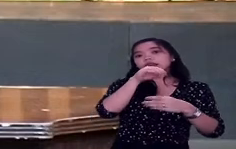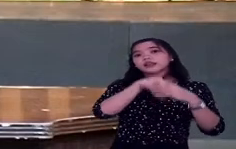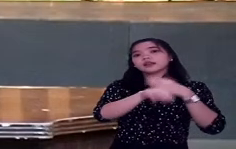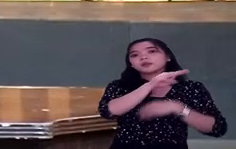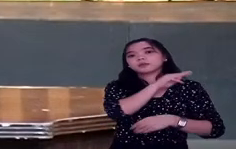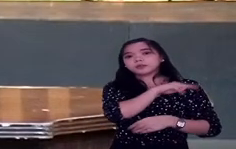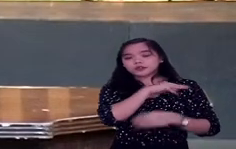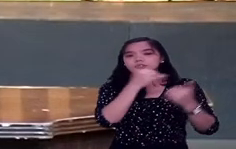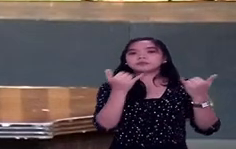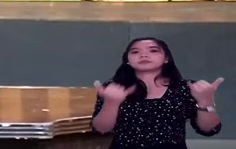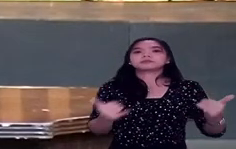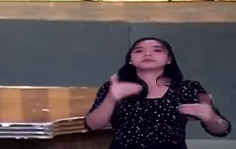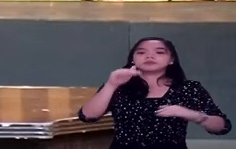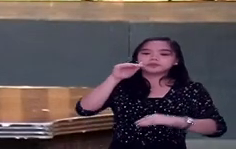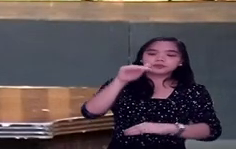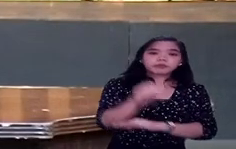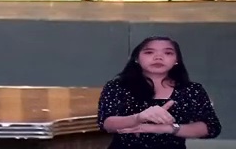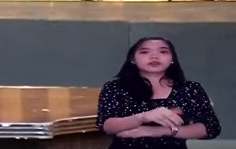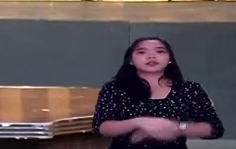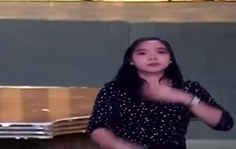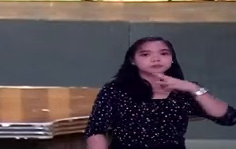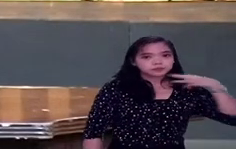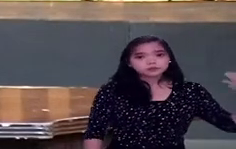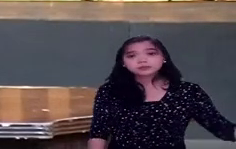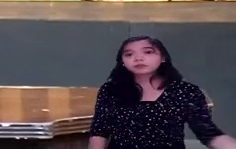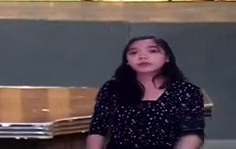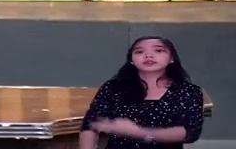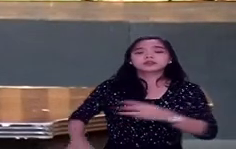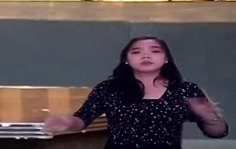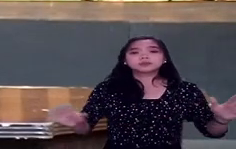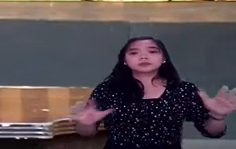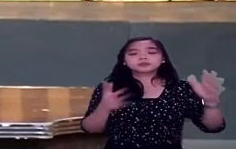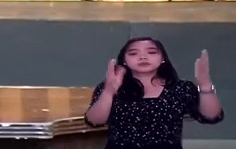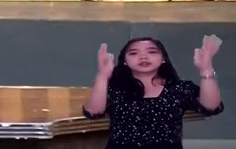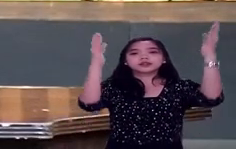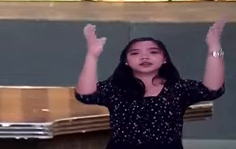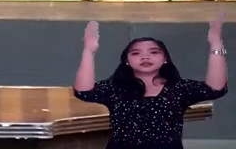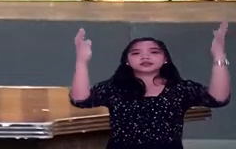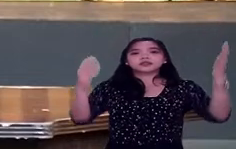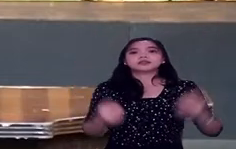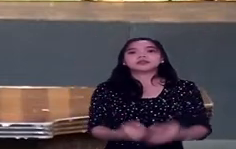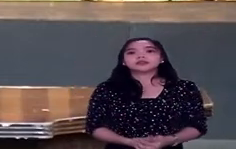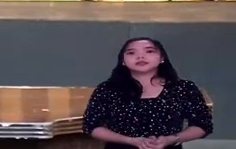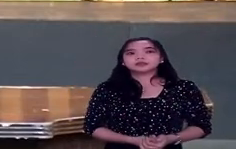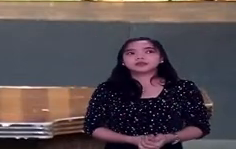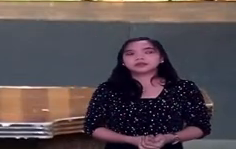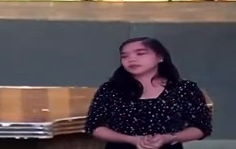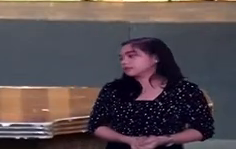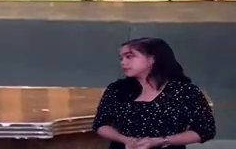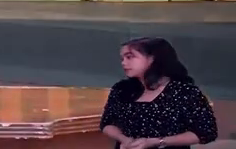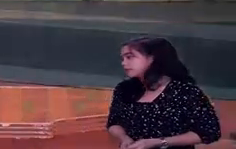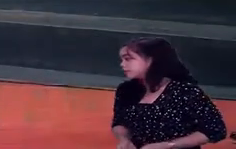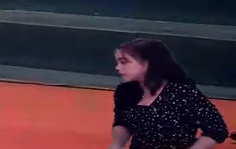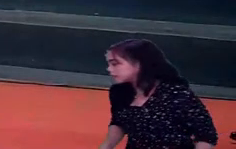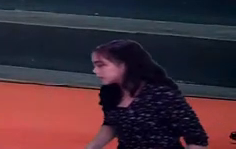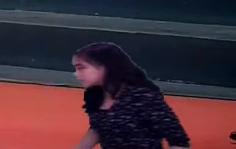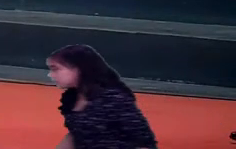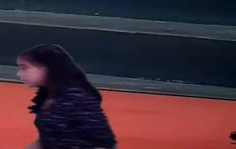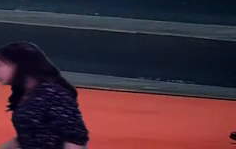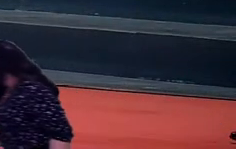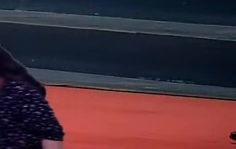and in missions. And tonight, as he gives the word of God, let's welcome him with a hand of encouragement.